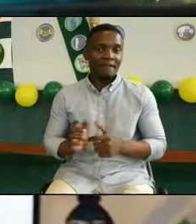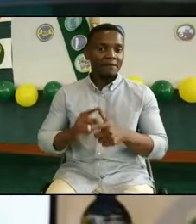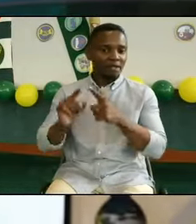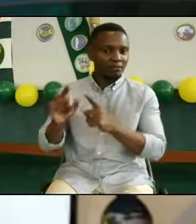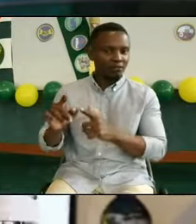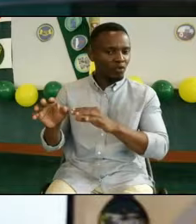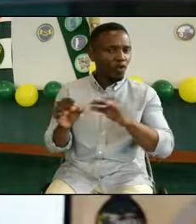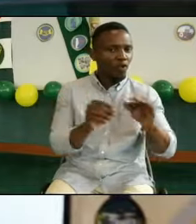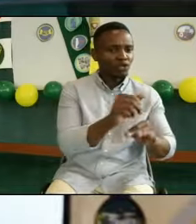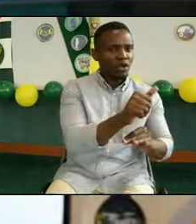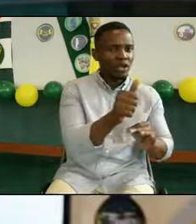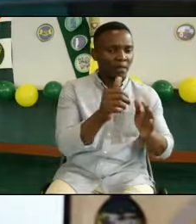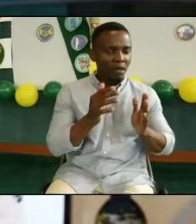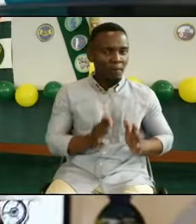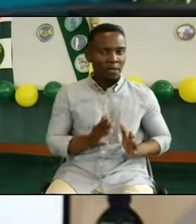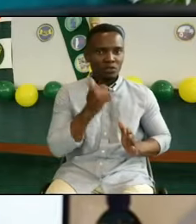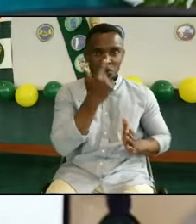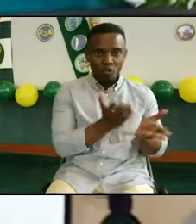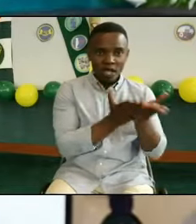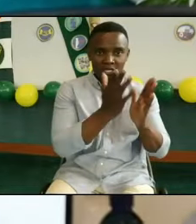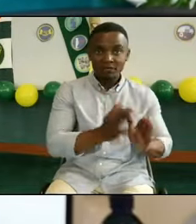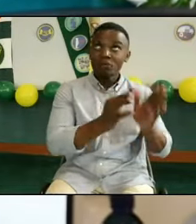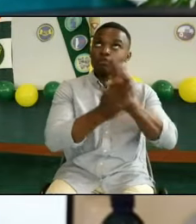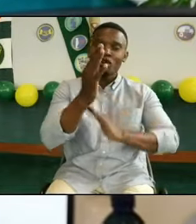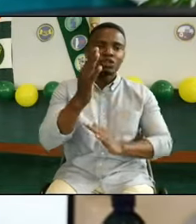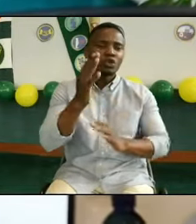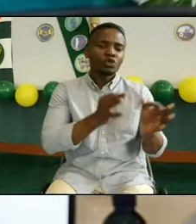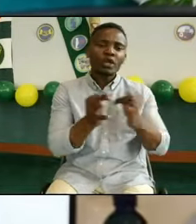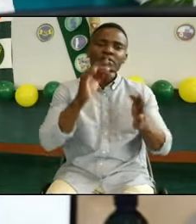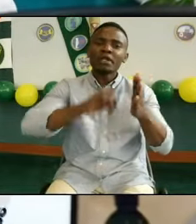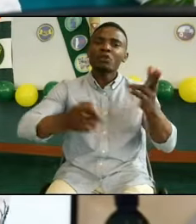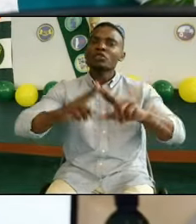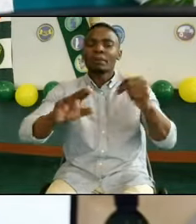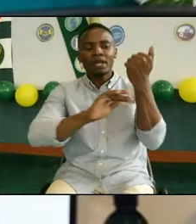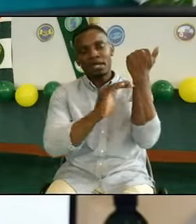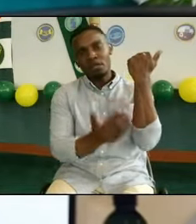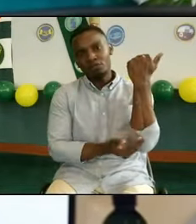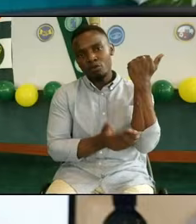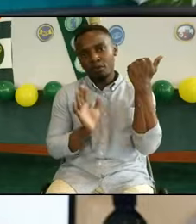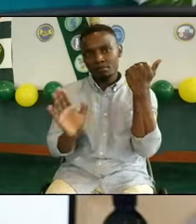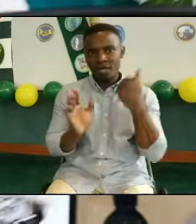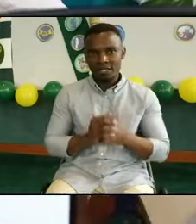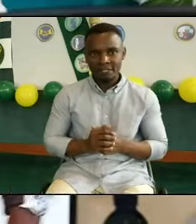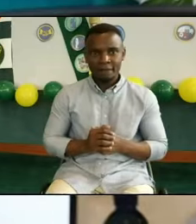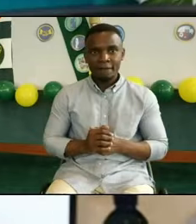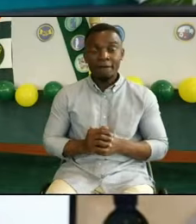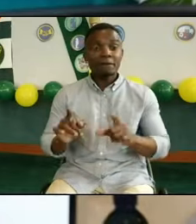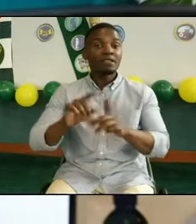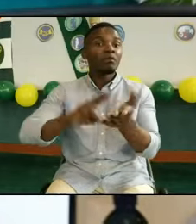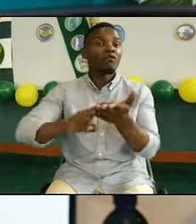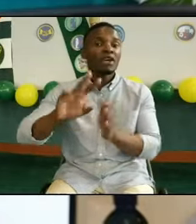went to a seer, a servant of God, to find out what was happening in her stomach. And if you read the verse